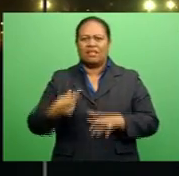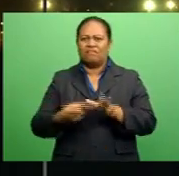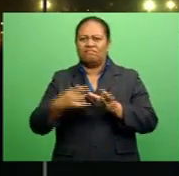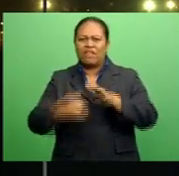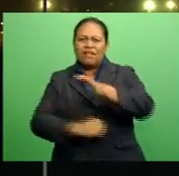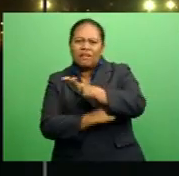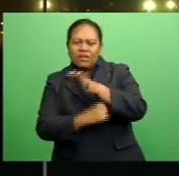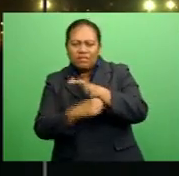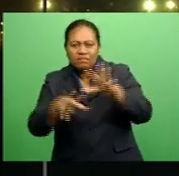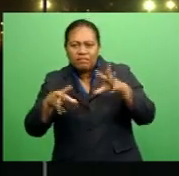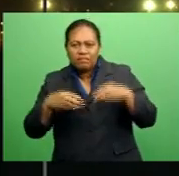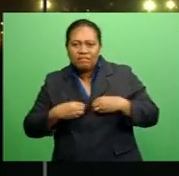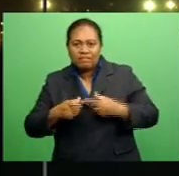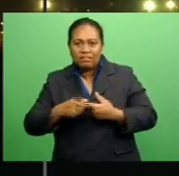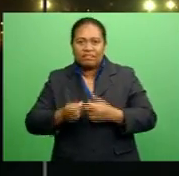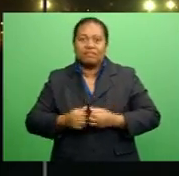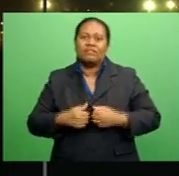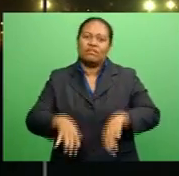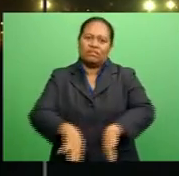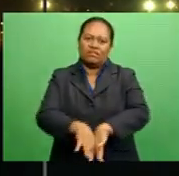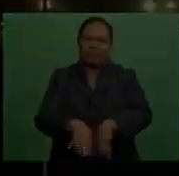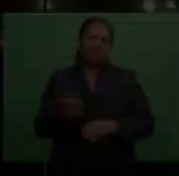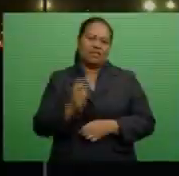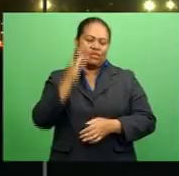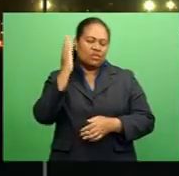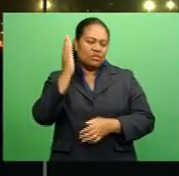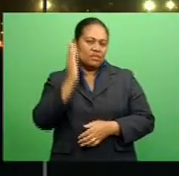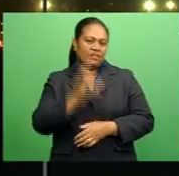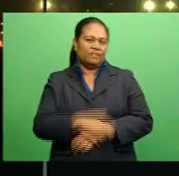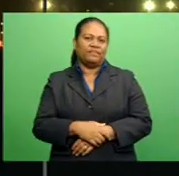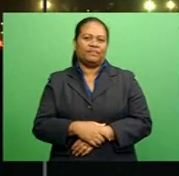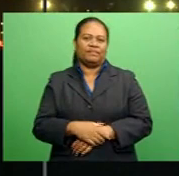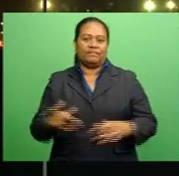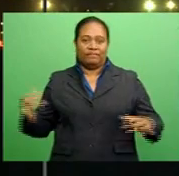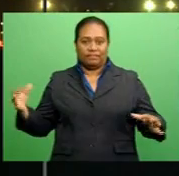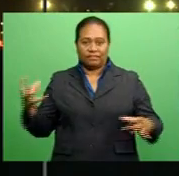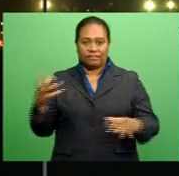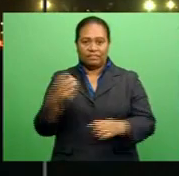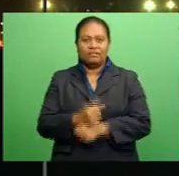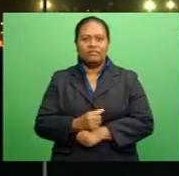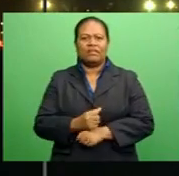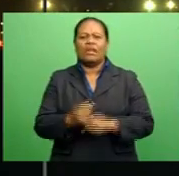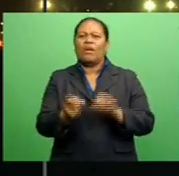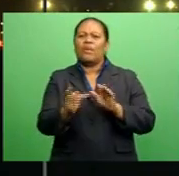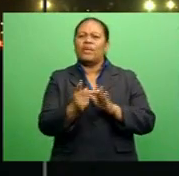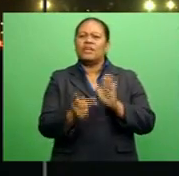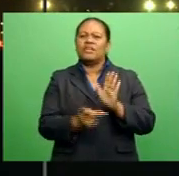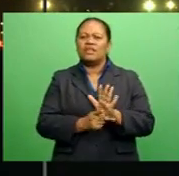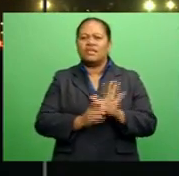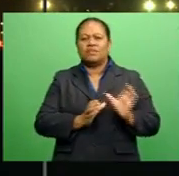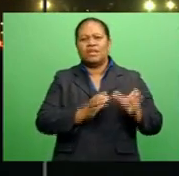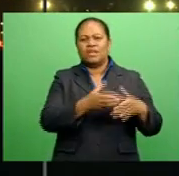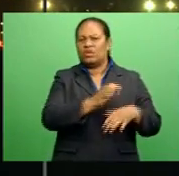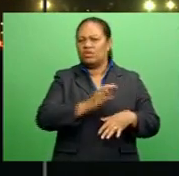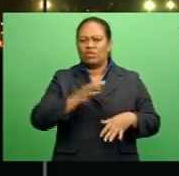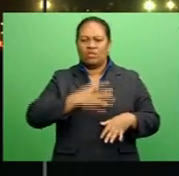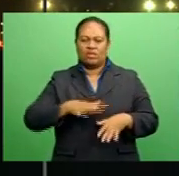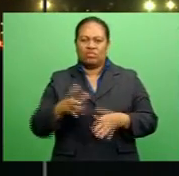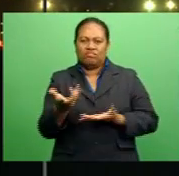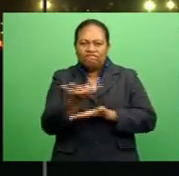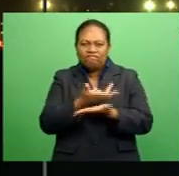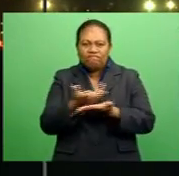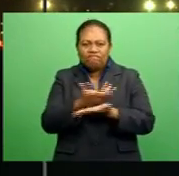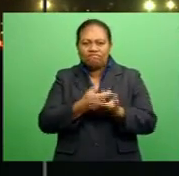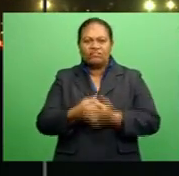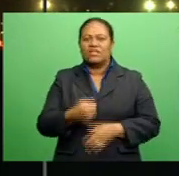to accept plastic waste as a form of tuition. And recapping our main stories, political parties unwilling to engage,